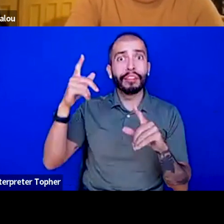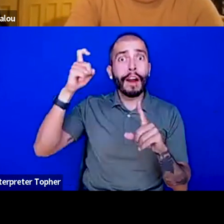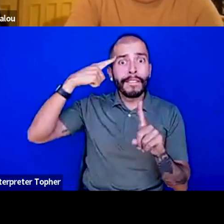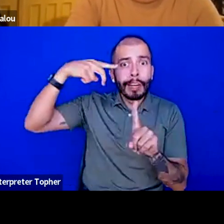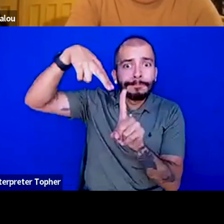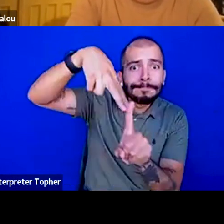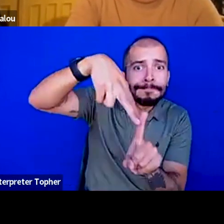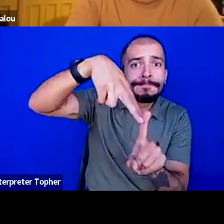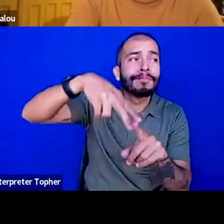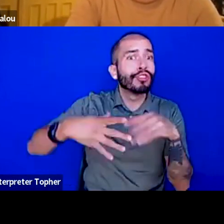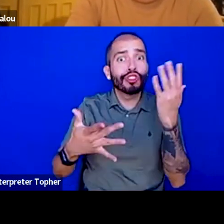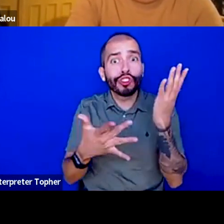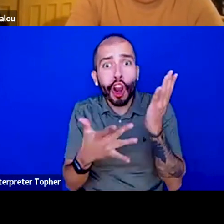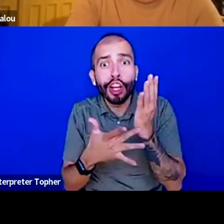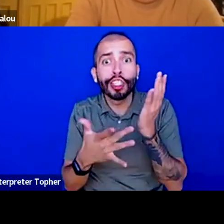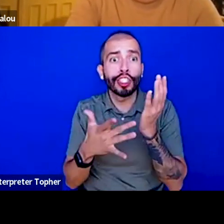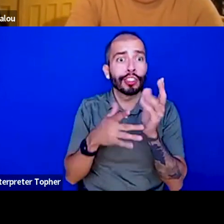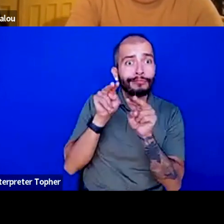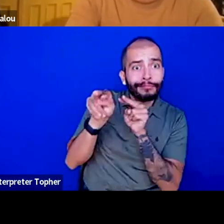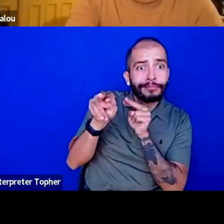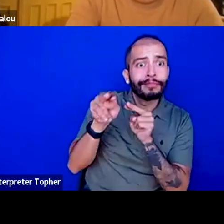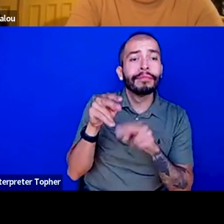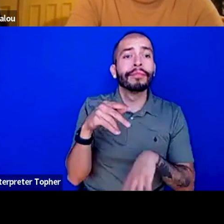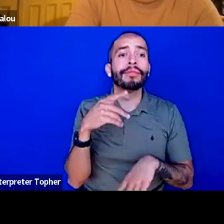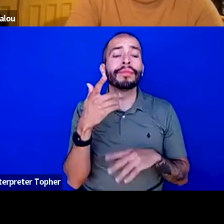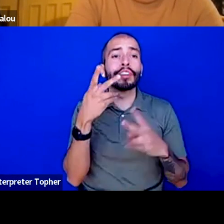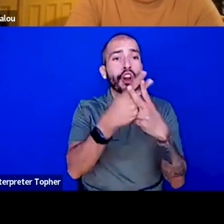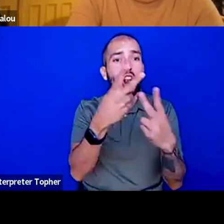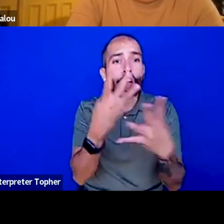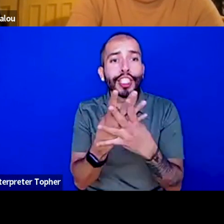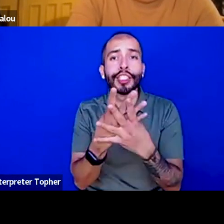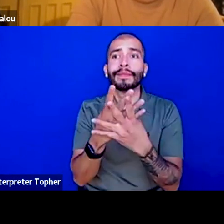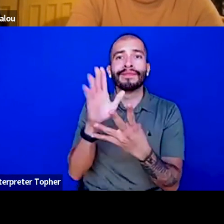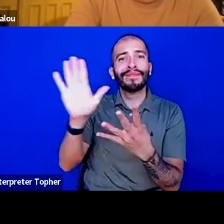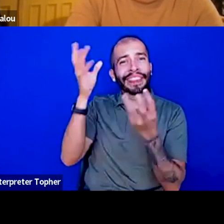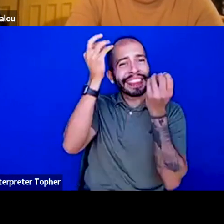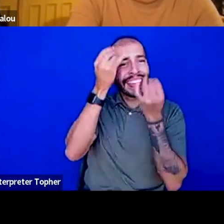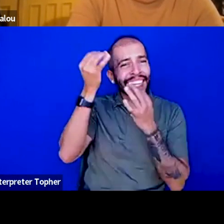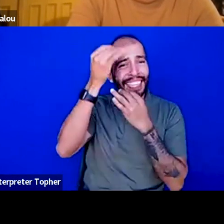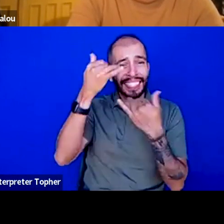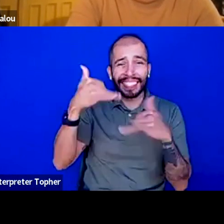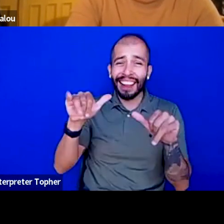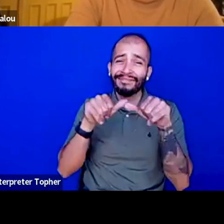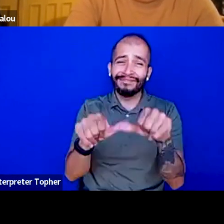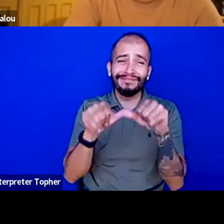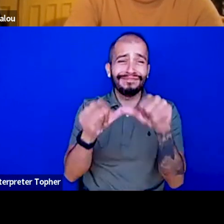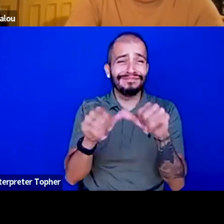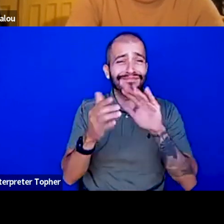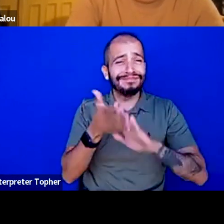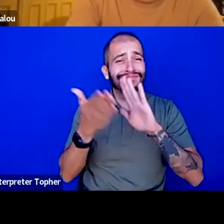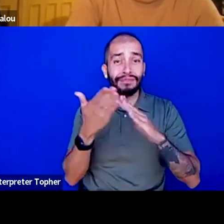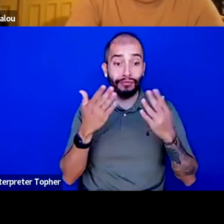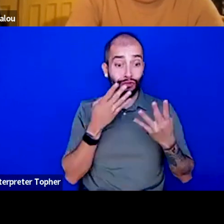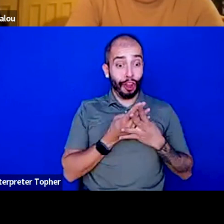are reproduced well beyond the walls of jails and prisons is just the continuation of that